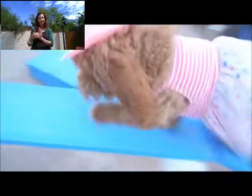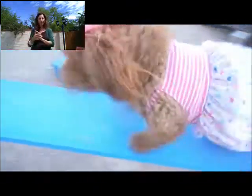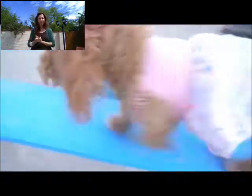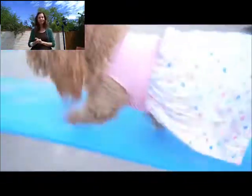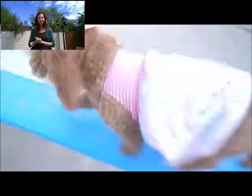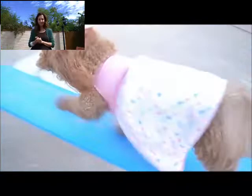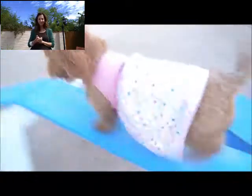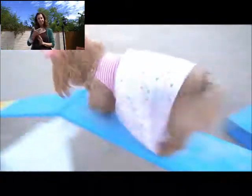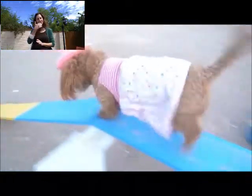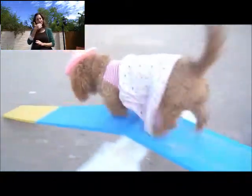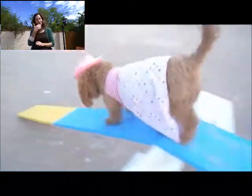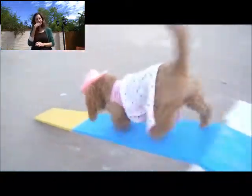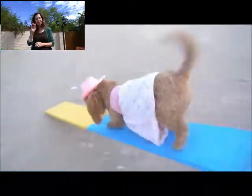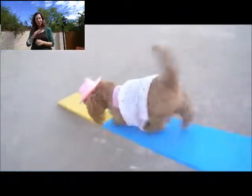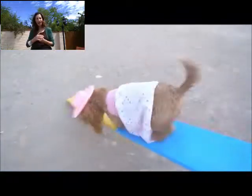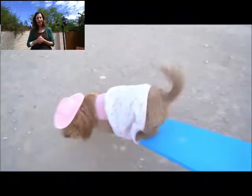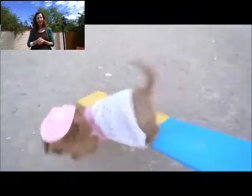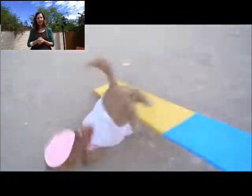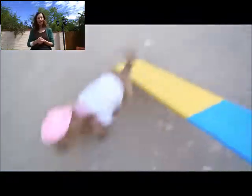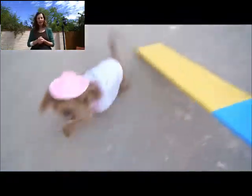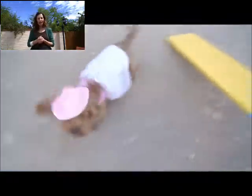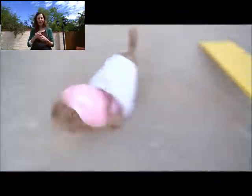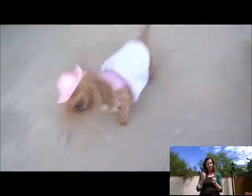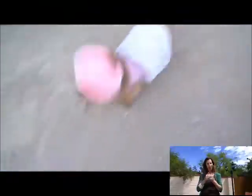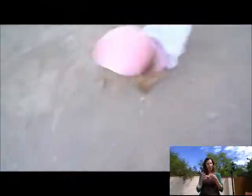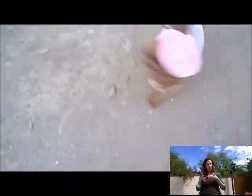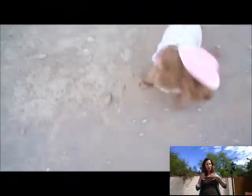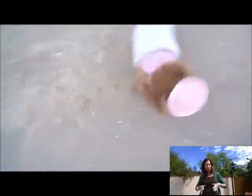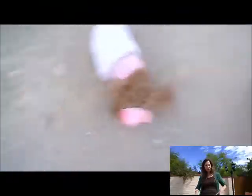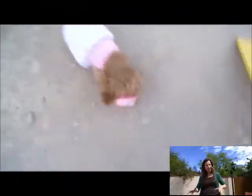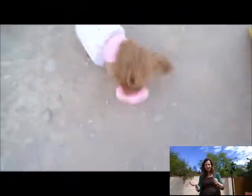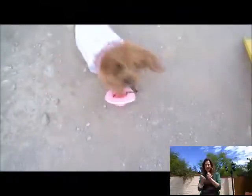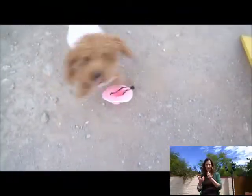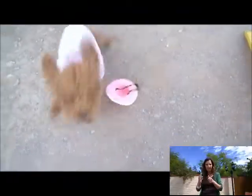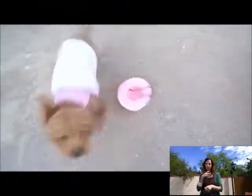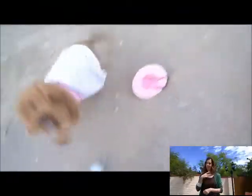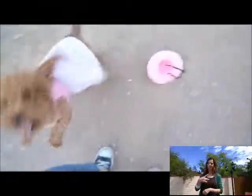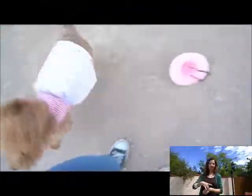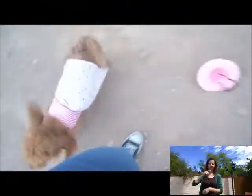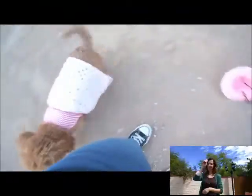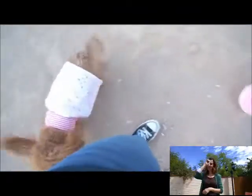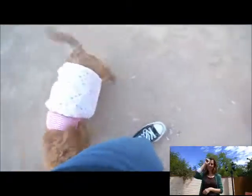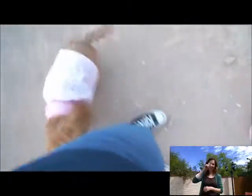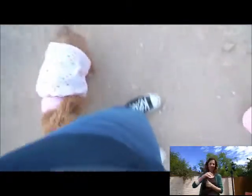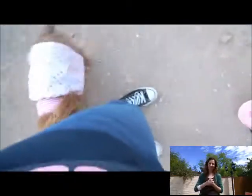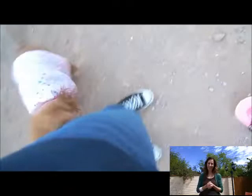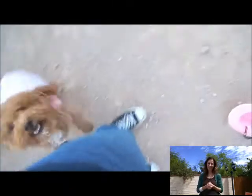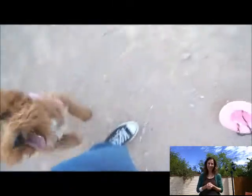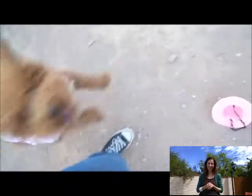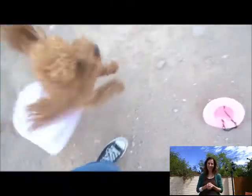do it again. Ooh, good job. Doing it in a dress and everything. Does not like the hat.